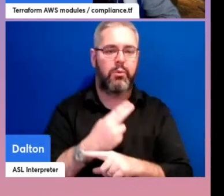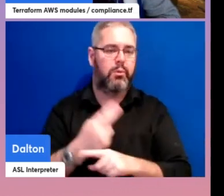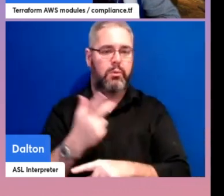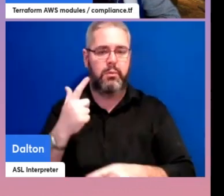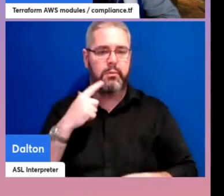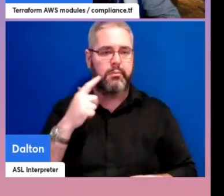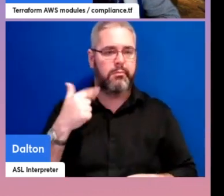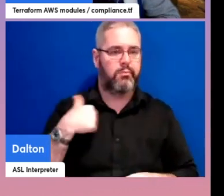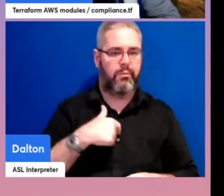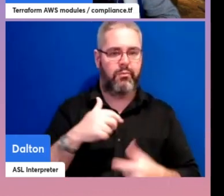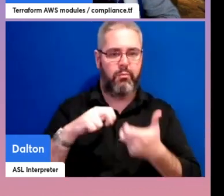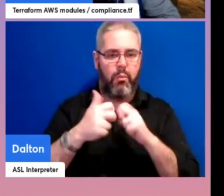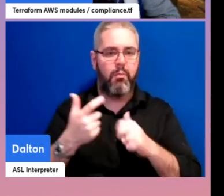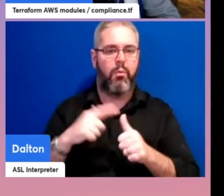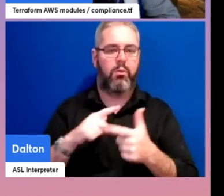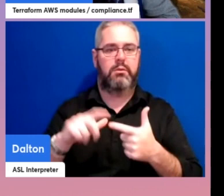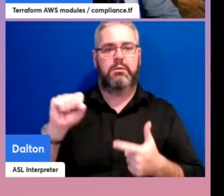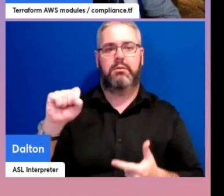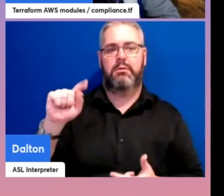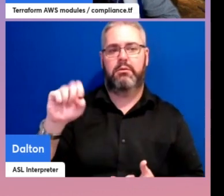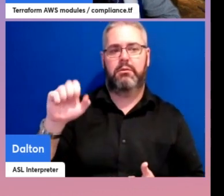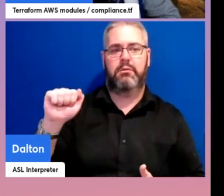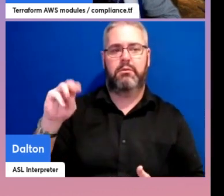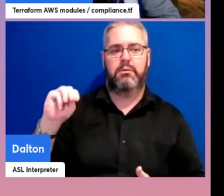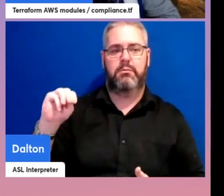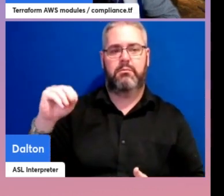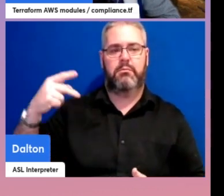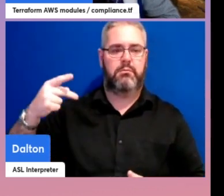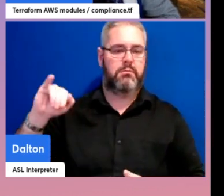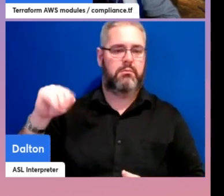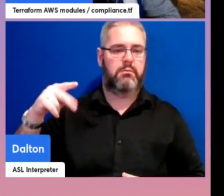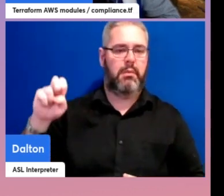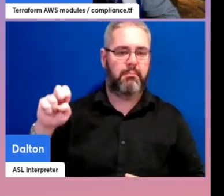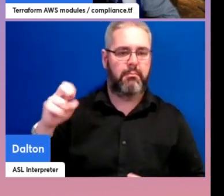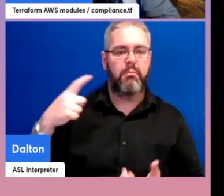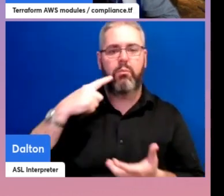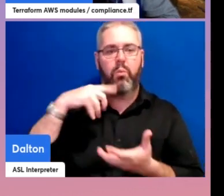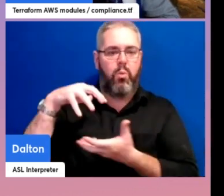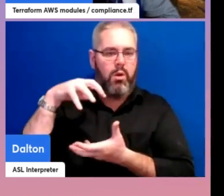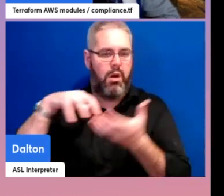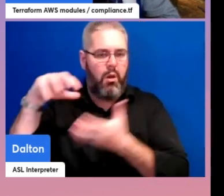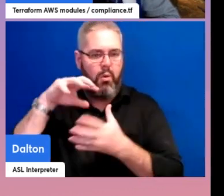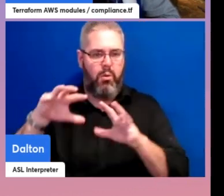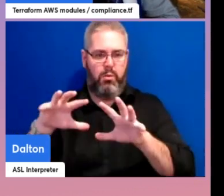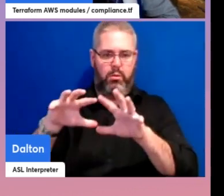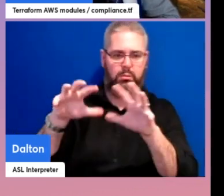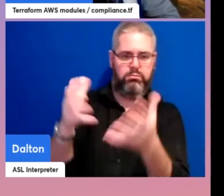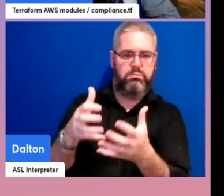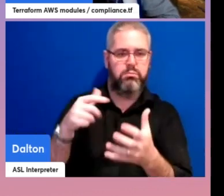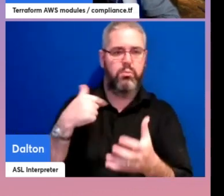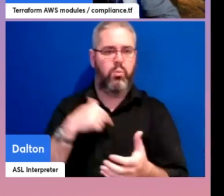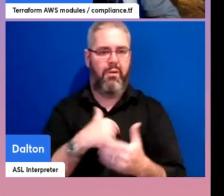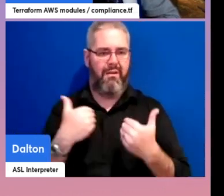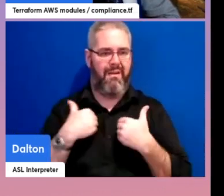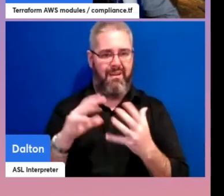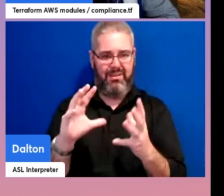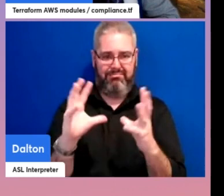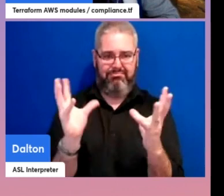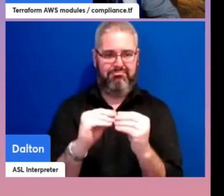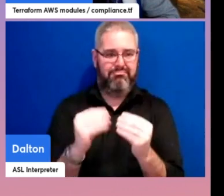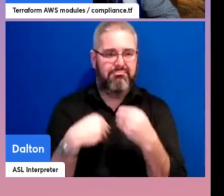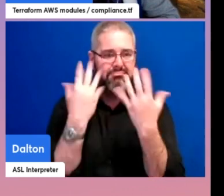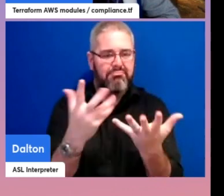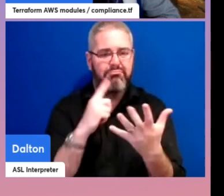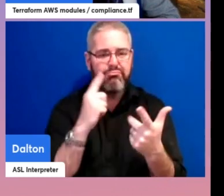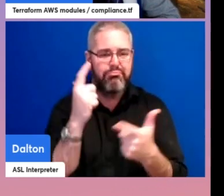use SteamPipe, or you can use Cloud Query. All of these solutions are very good, and they provide